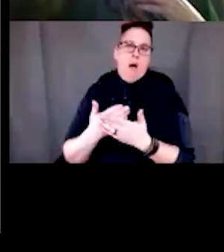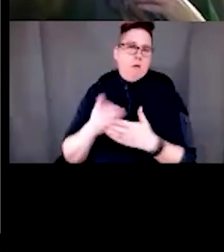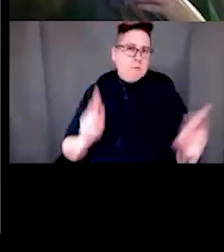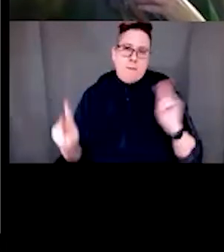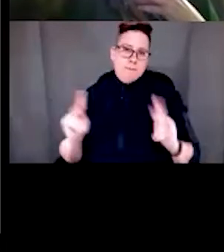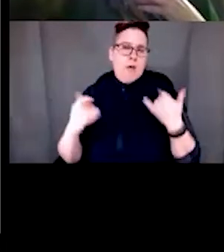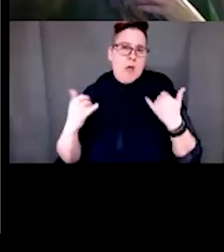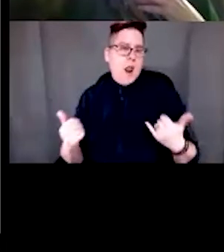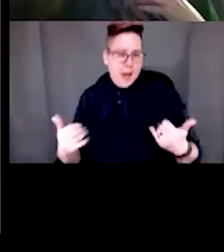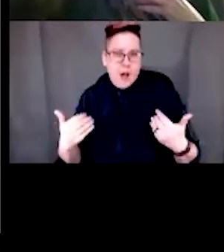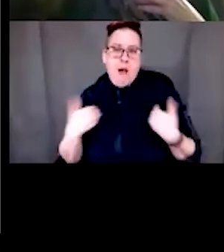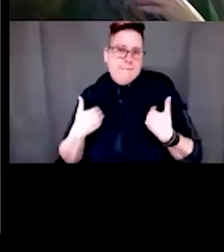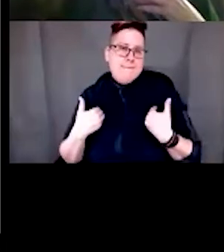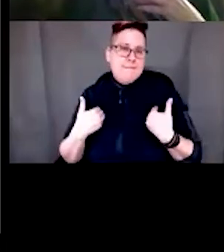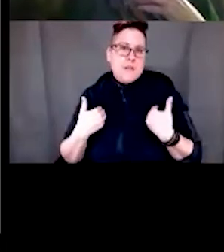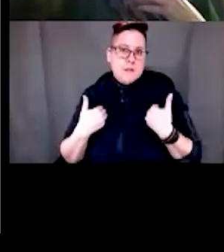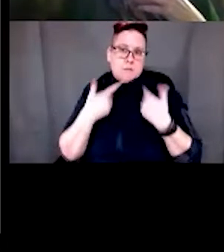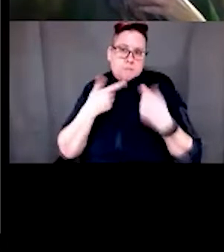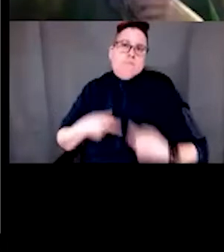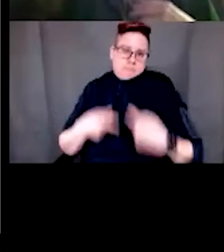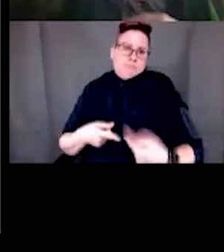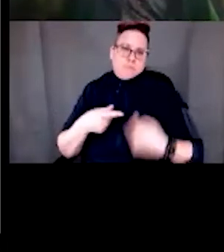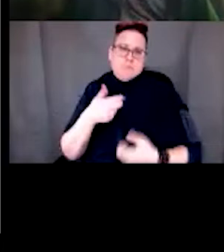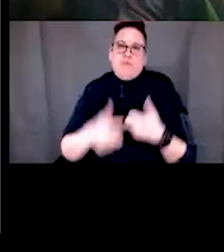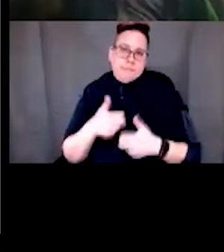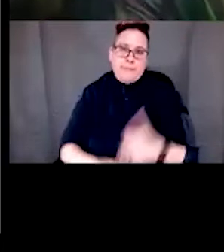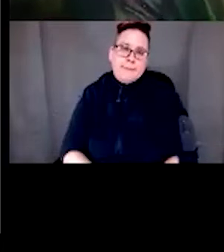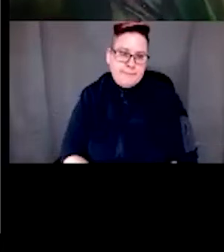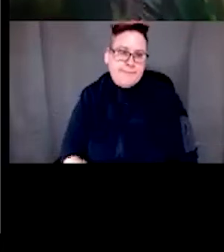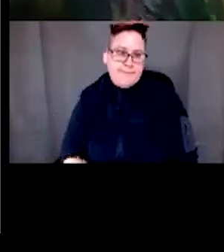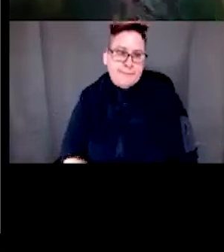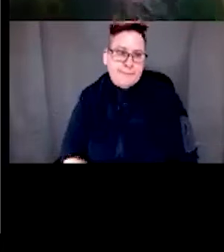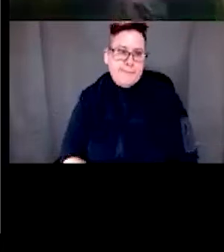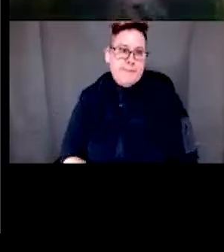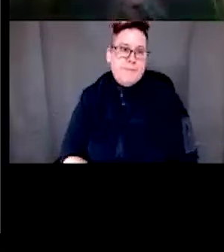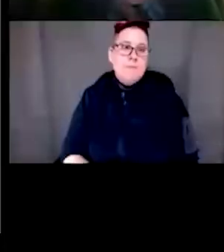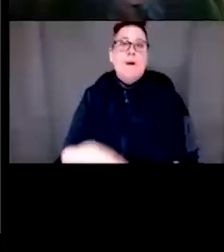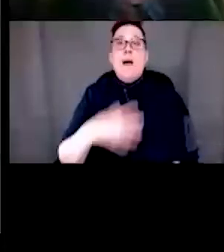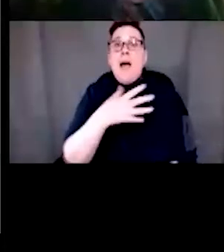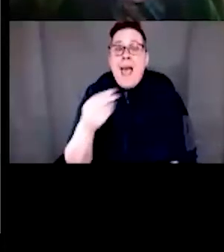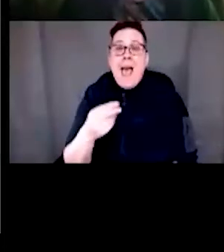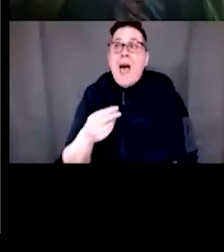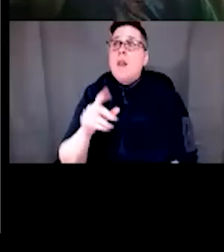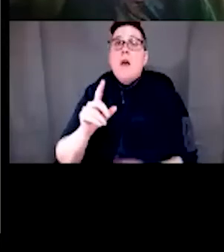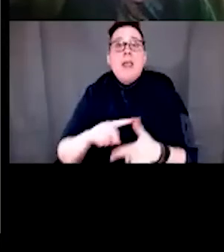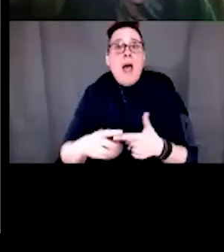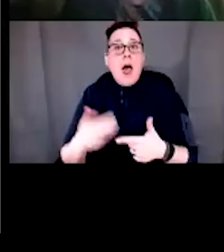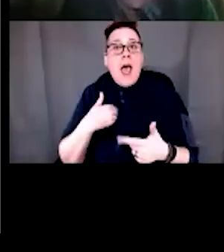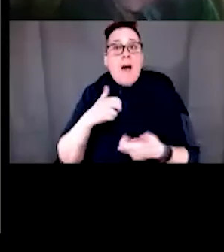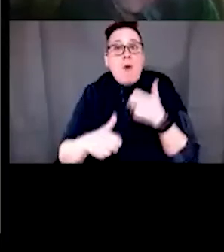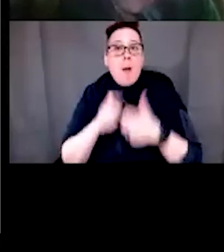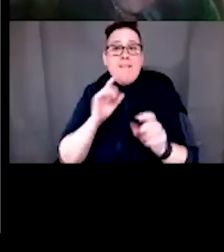a great deal of difficulty. And then there's the issue of workplace violence. This is